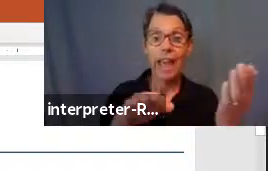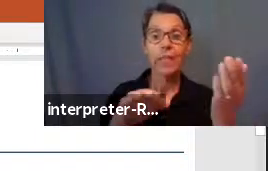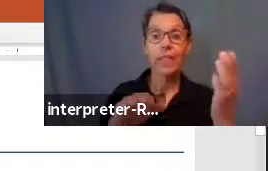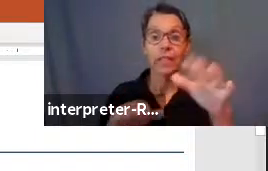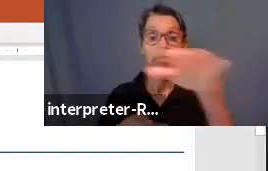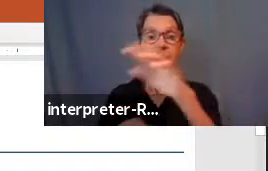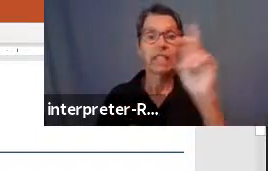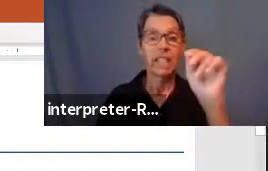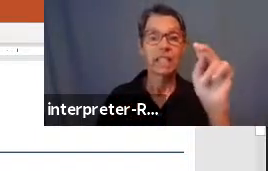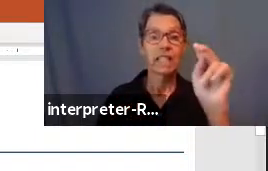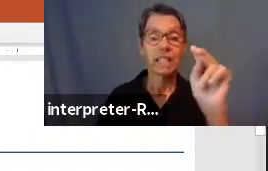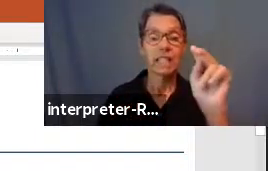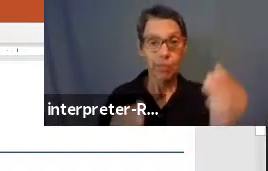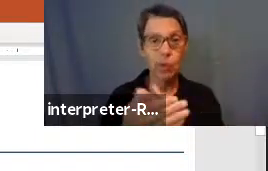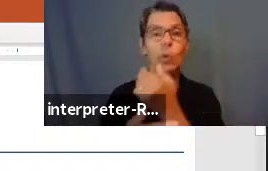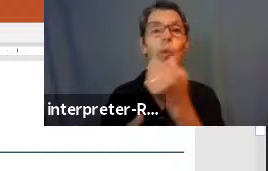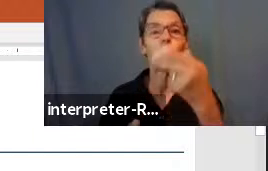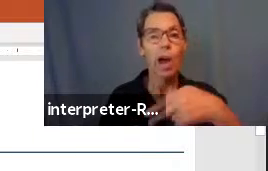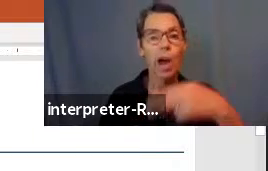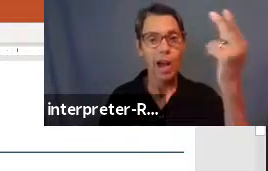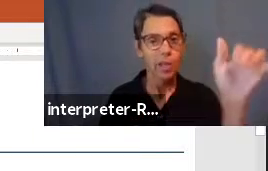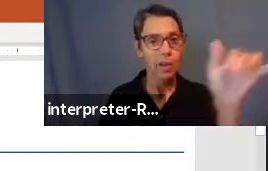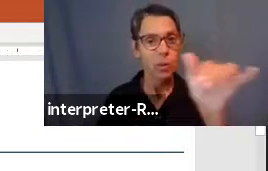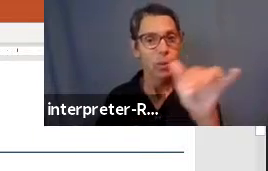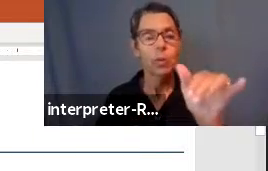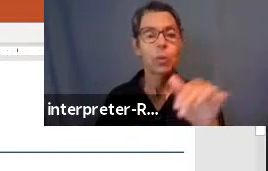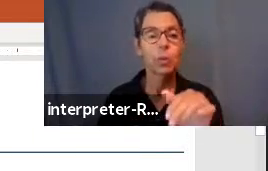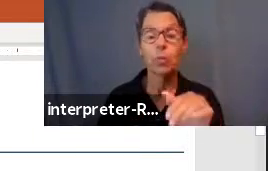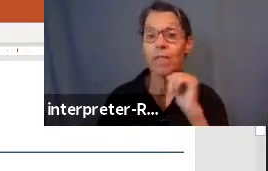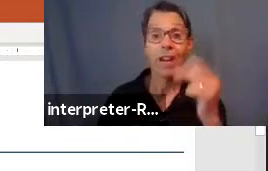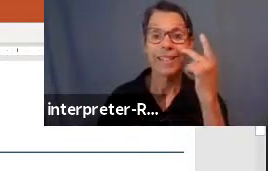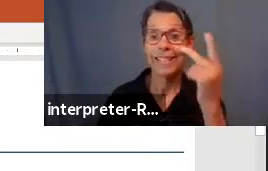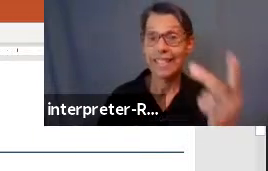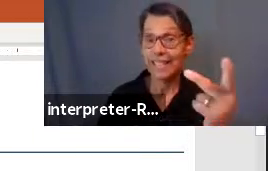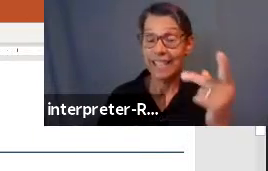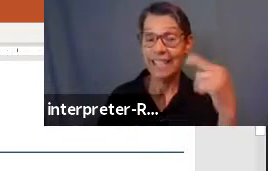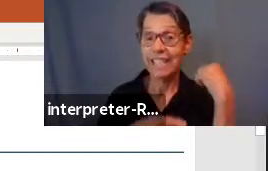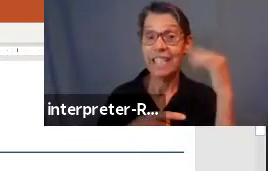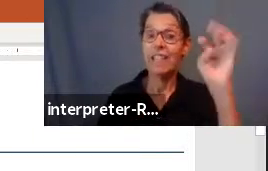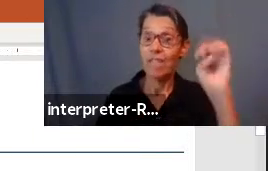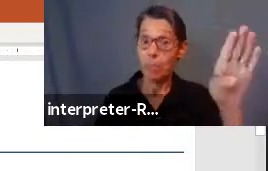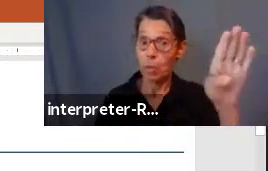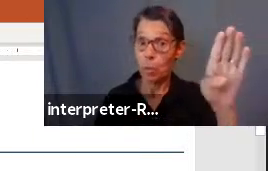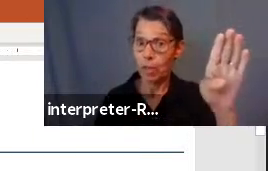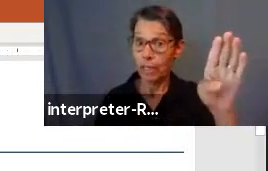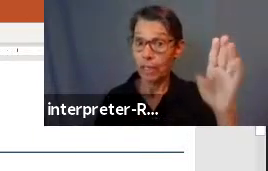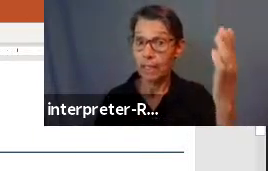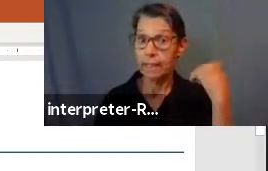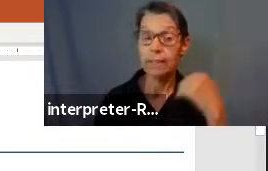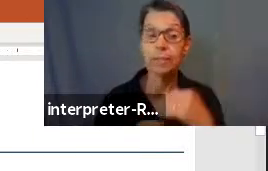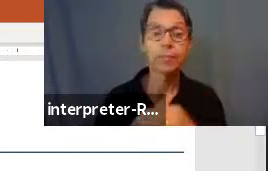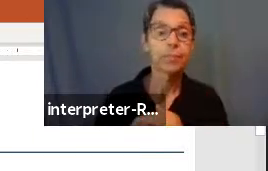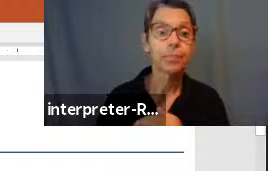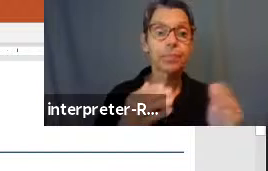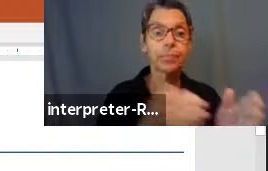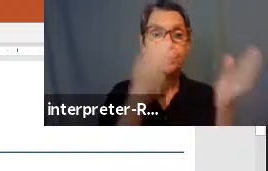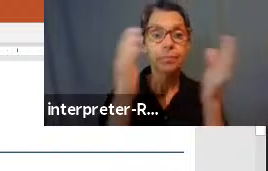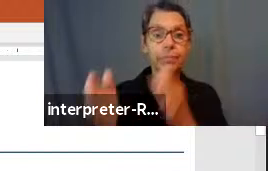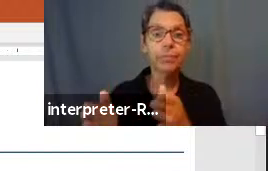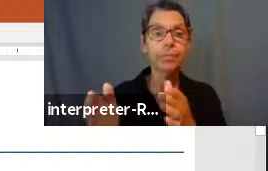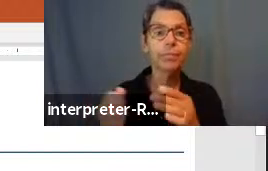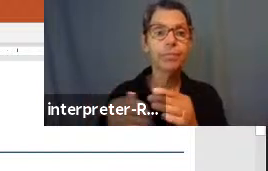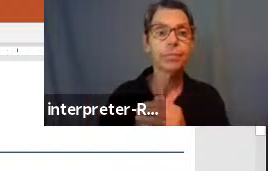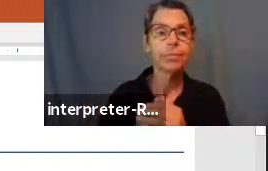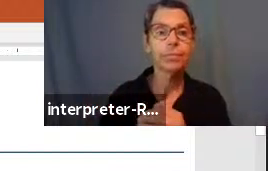Kansas, and we've hit a new high death rate that we have not seen since February. Next